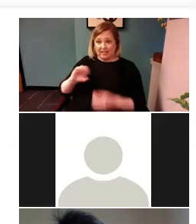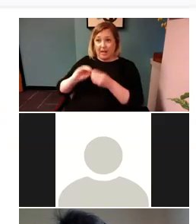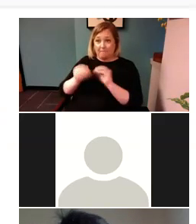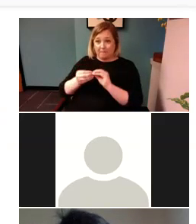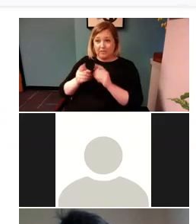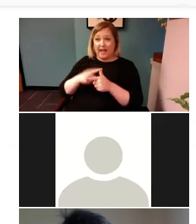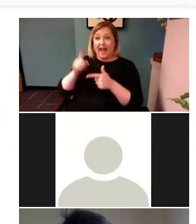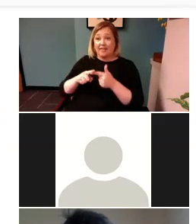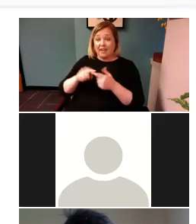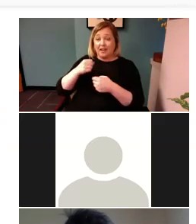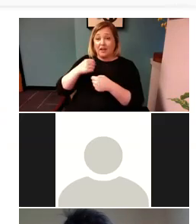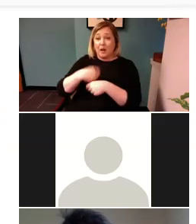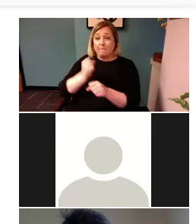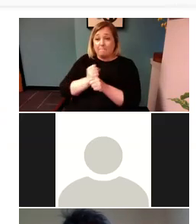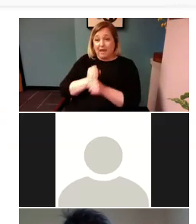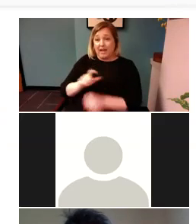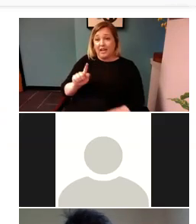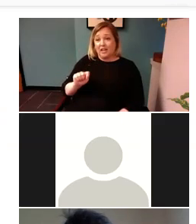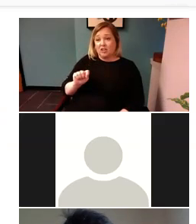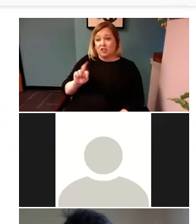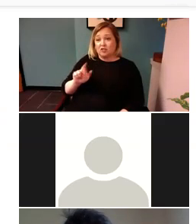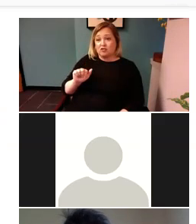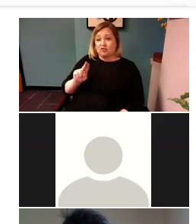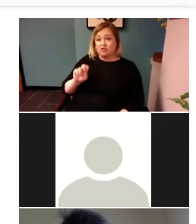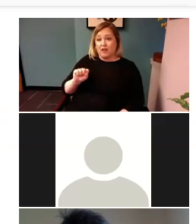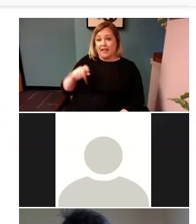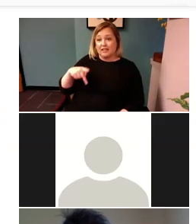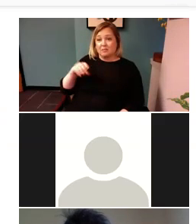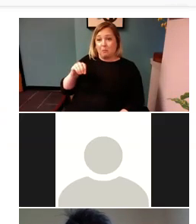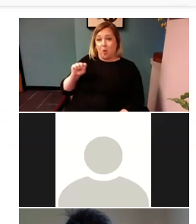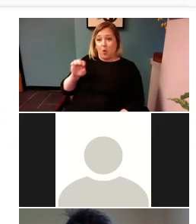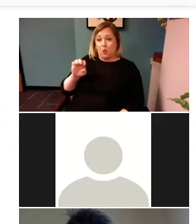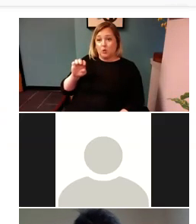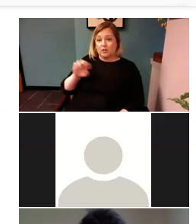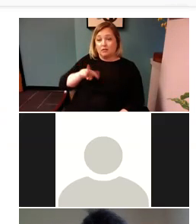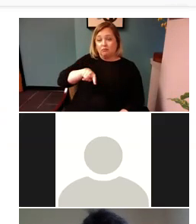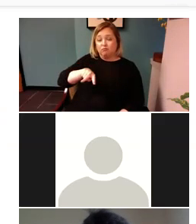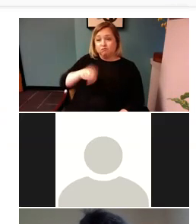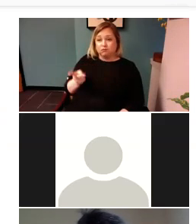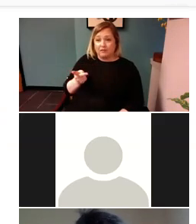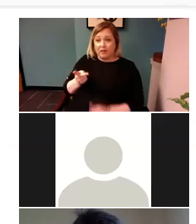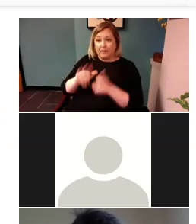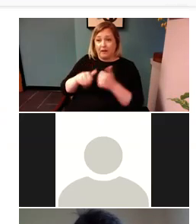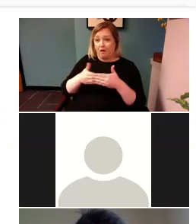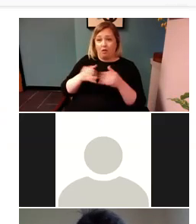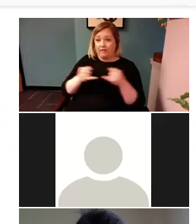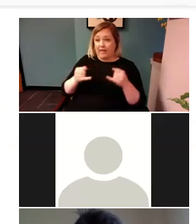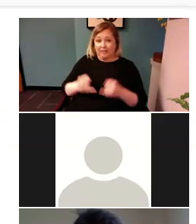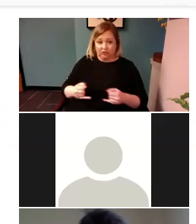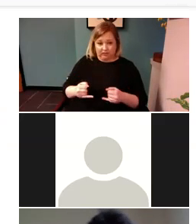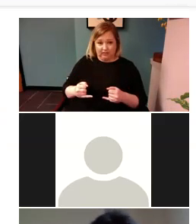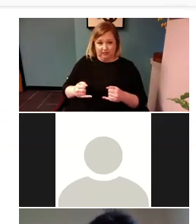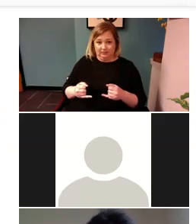essentially reversing all the edges. So when there was an edge between C to D, we now have an edge from D to C instead, right? So that